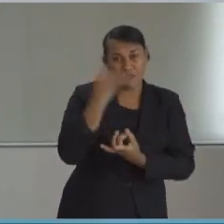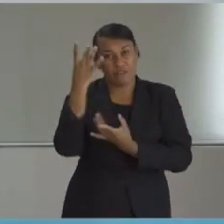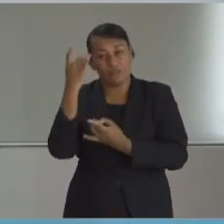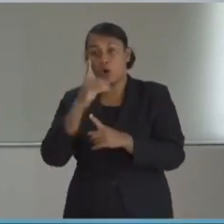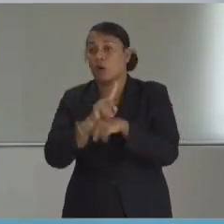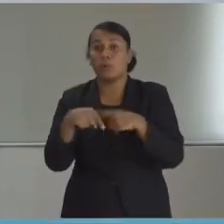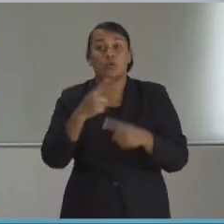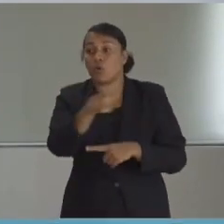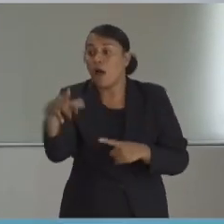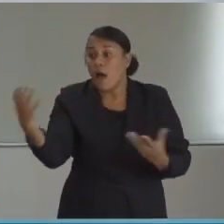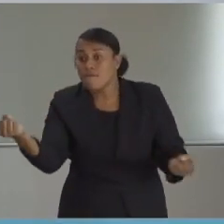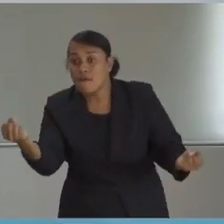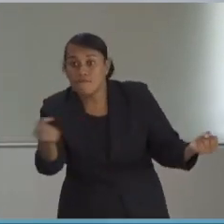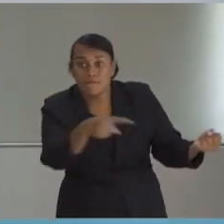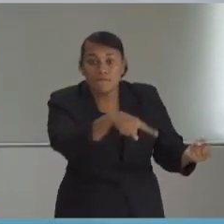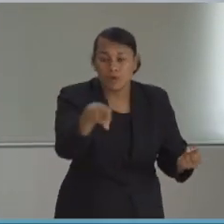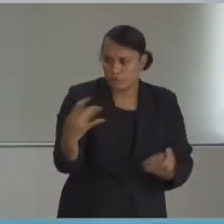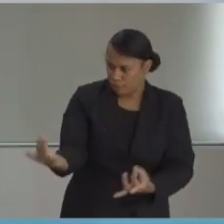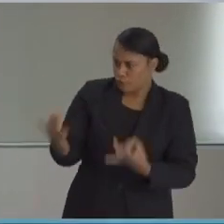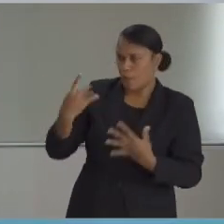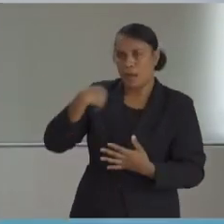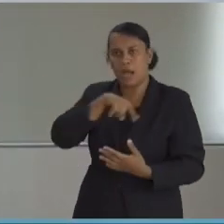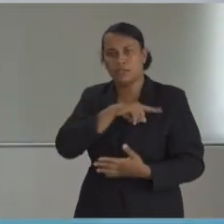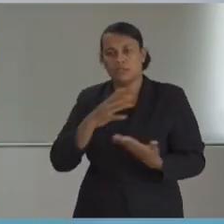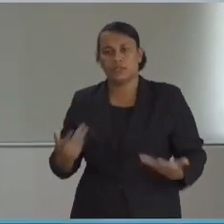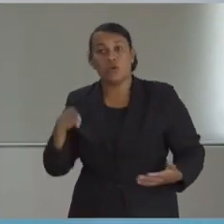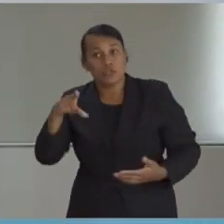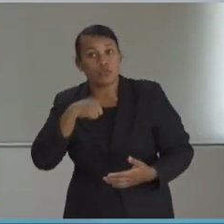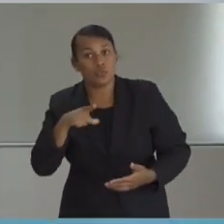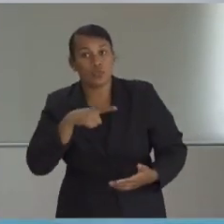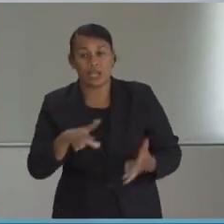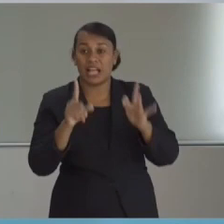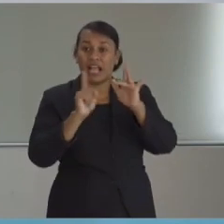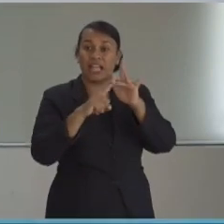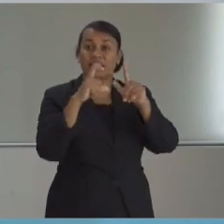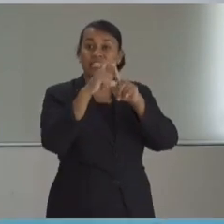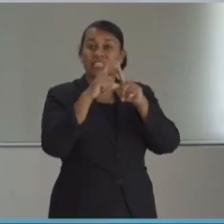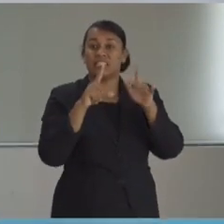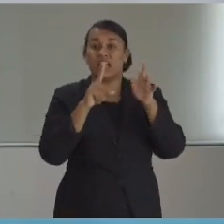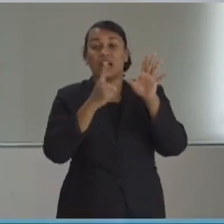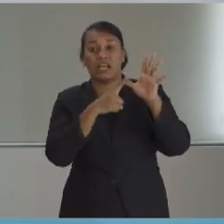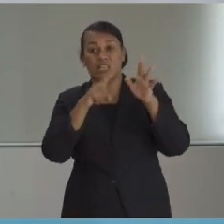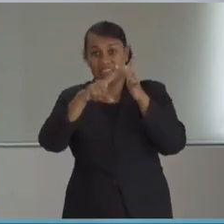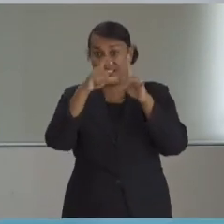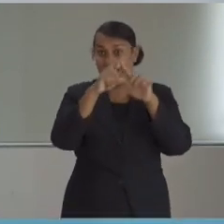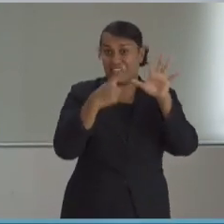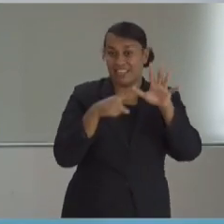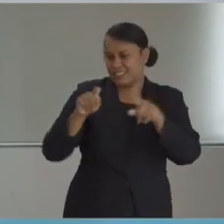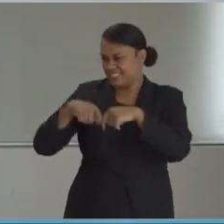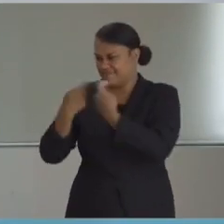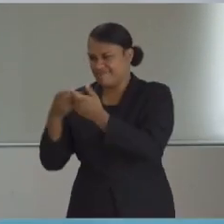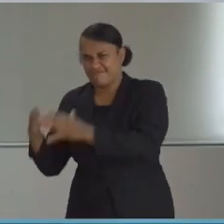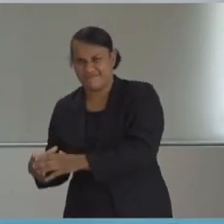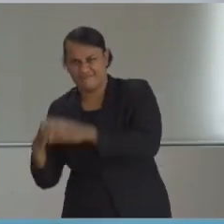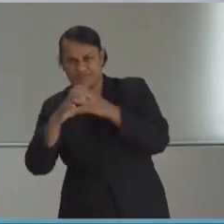and that is why the IDA teams are currently being deployed. Again,